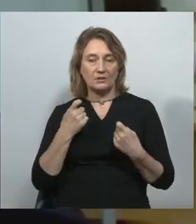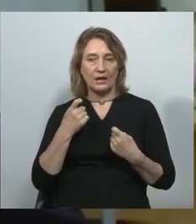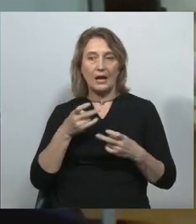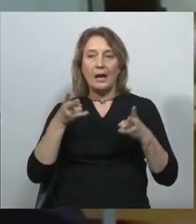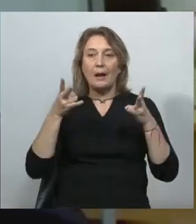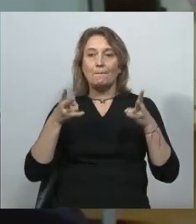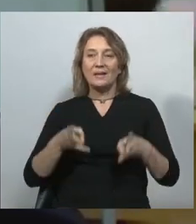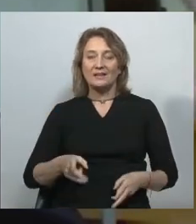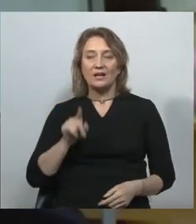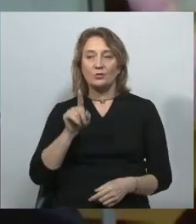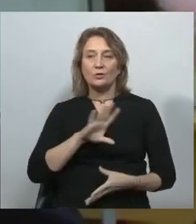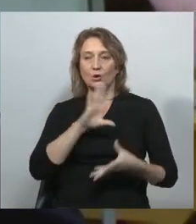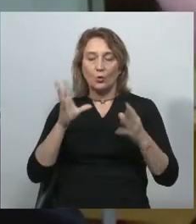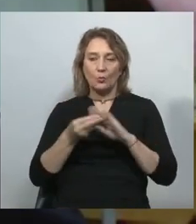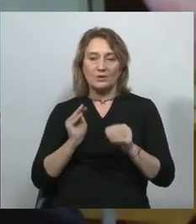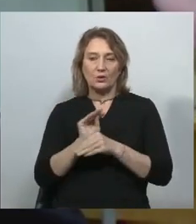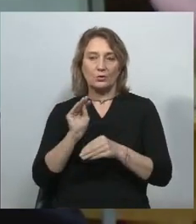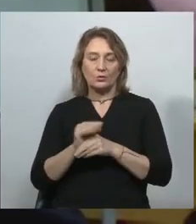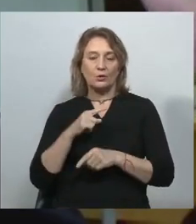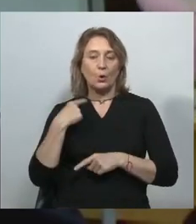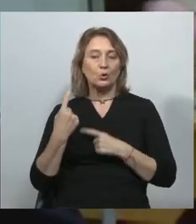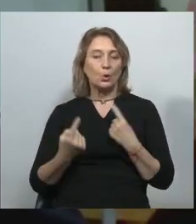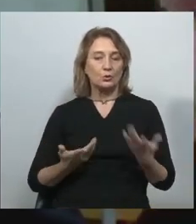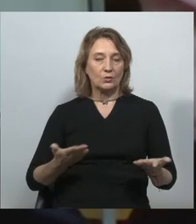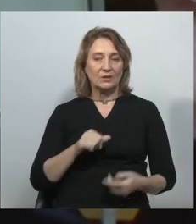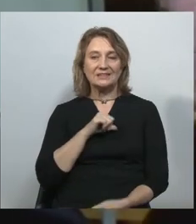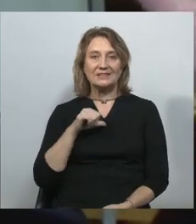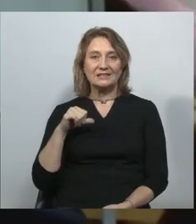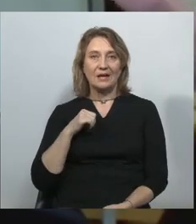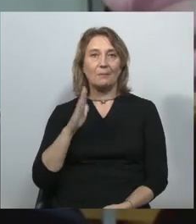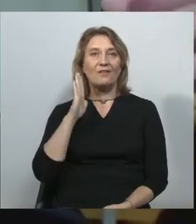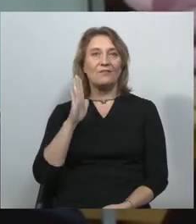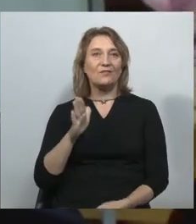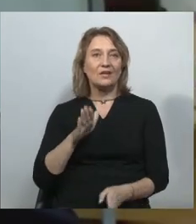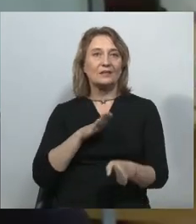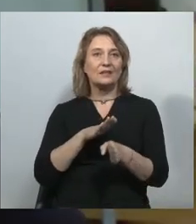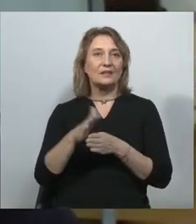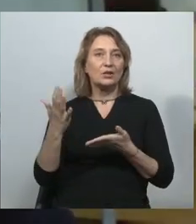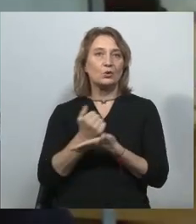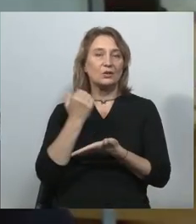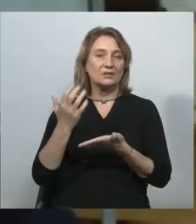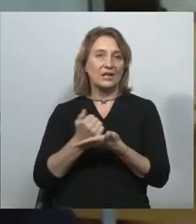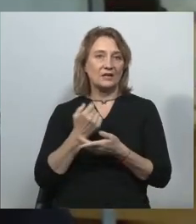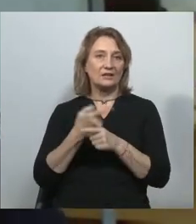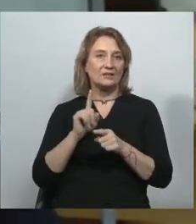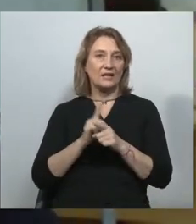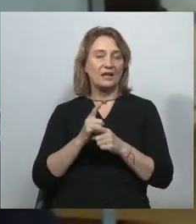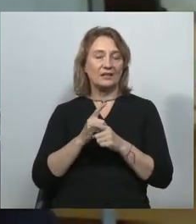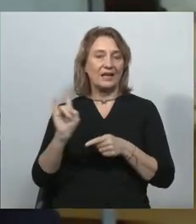information, and it will be adding itself in order